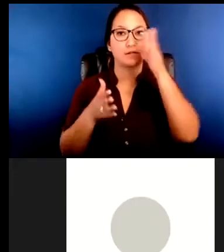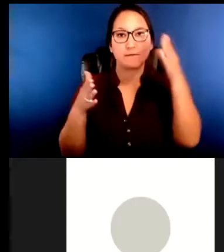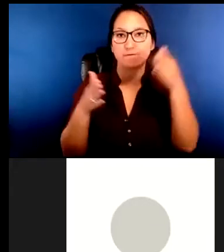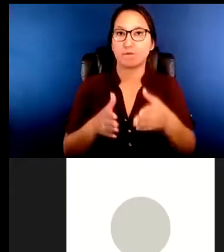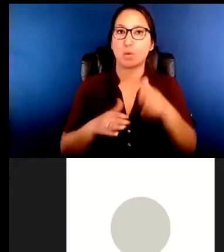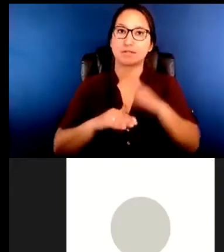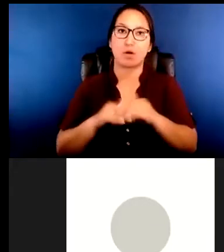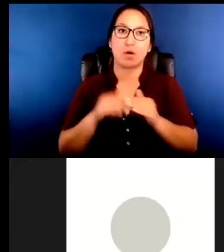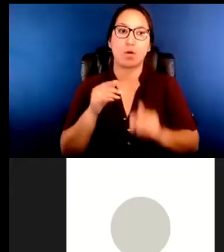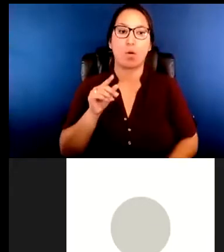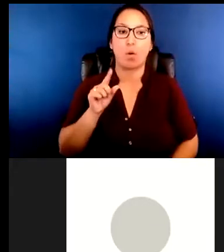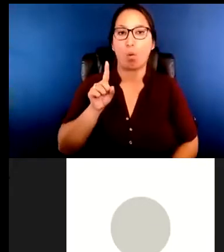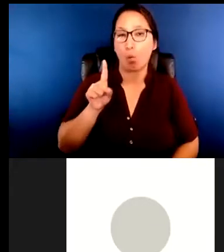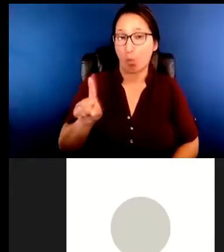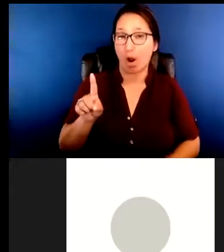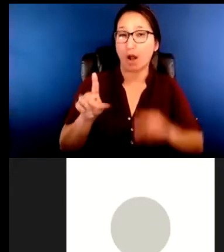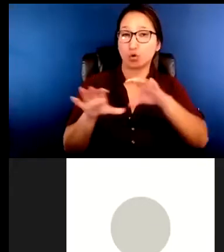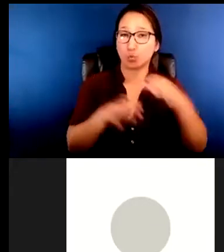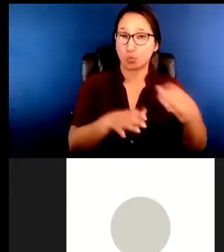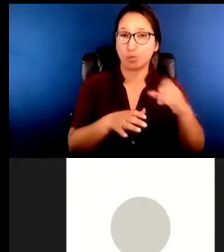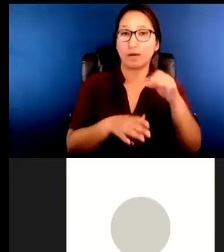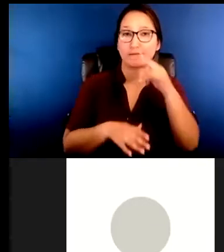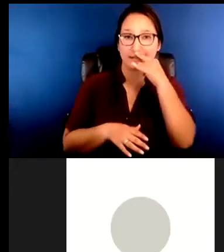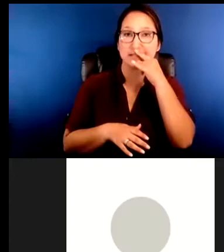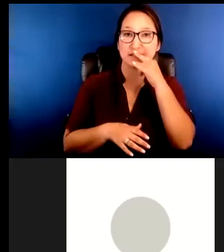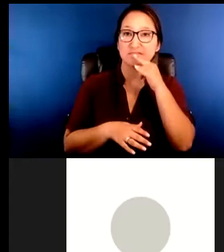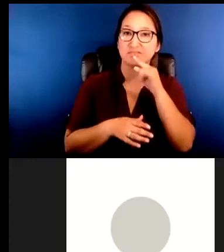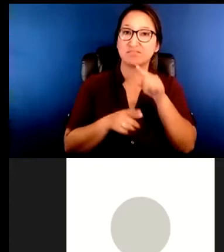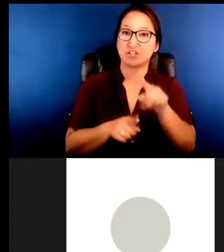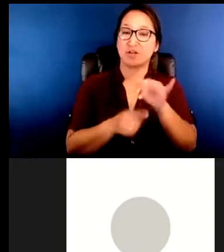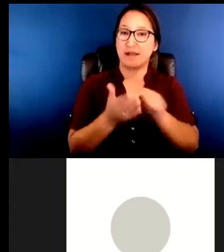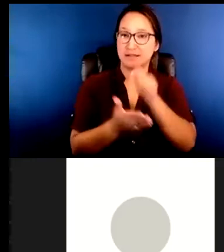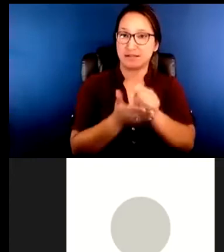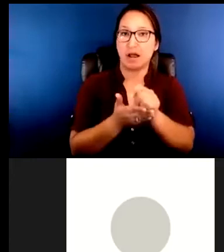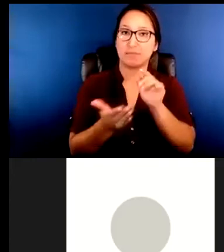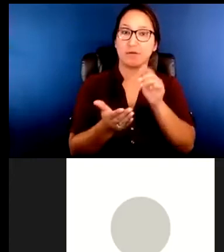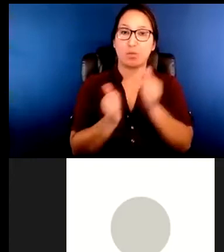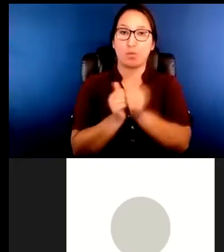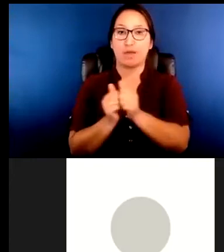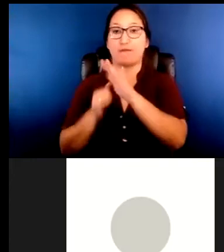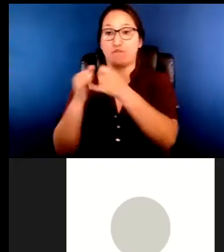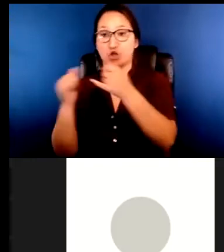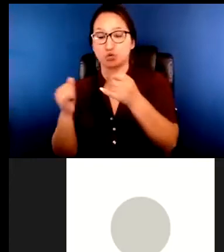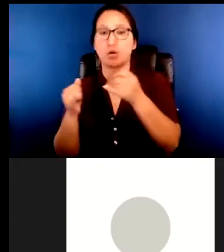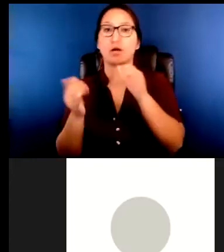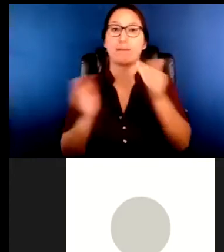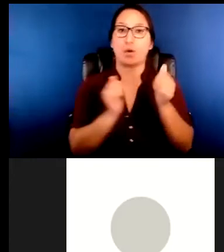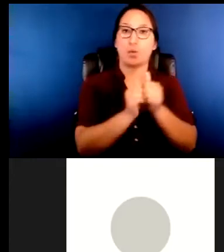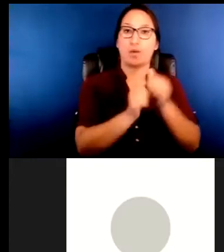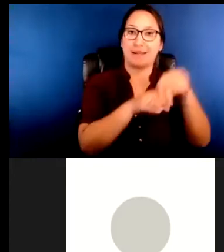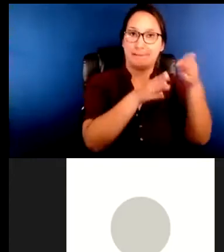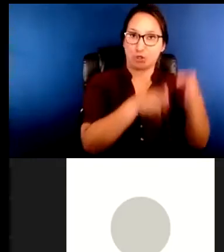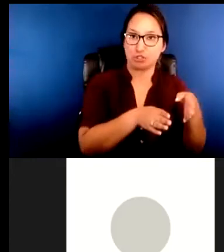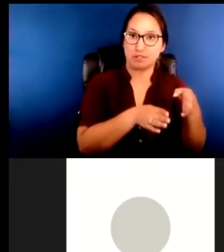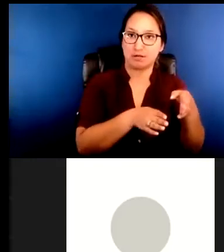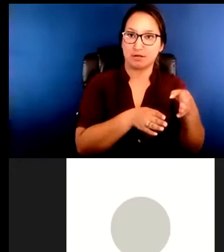one group of kids at the time, being virtual versus in person, because we were finding that we were being